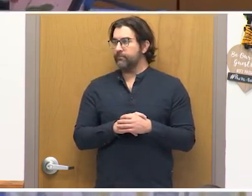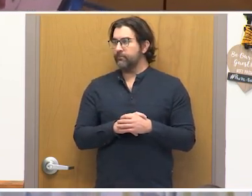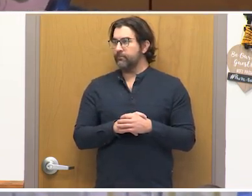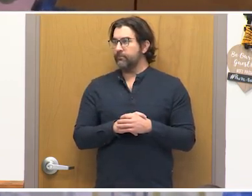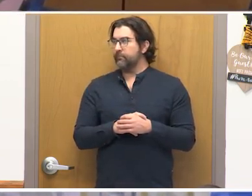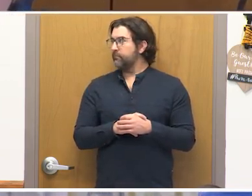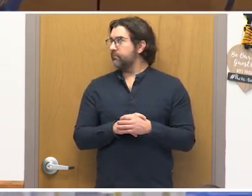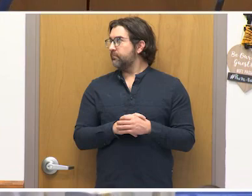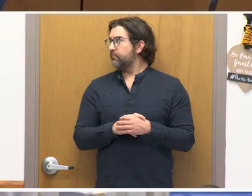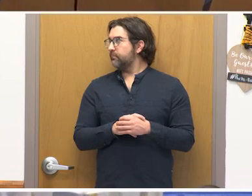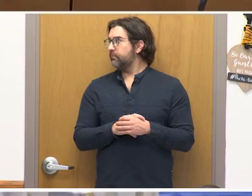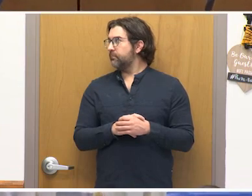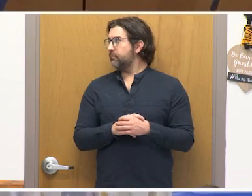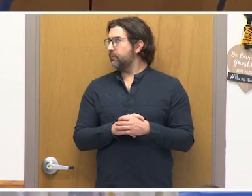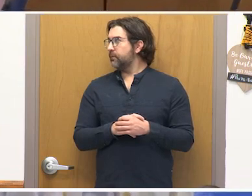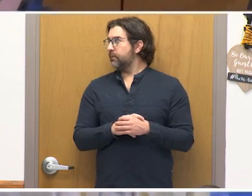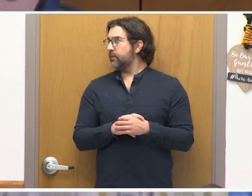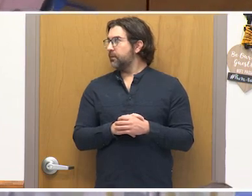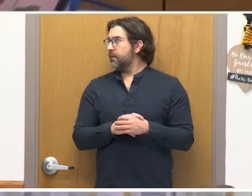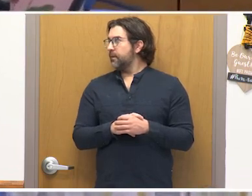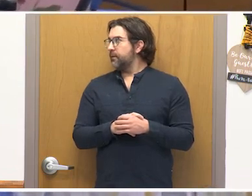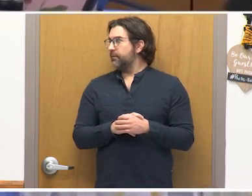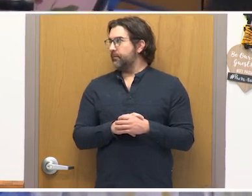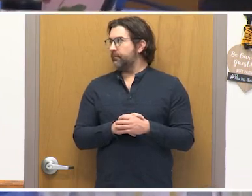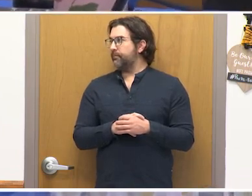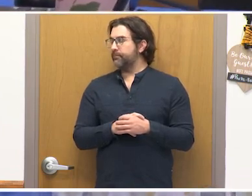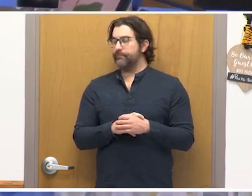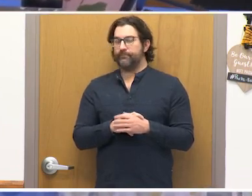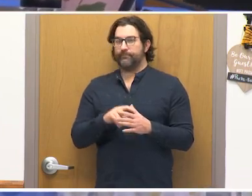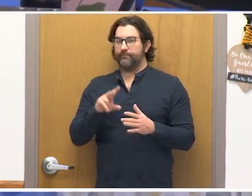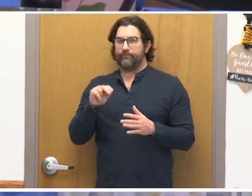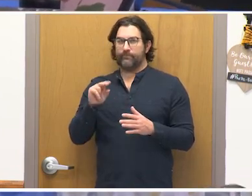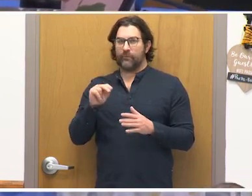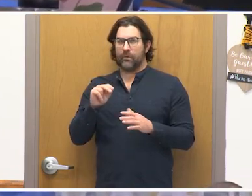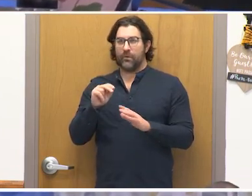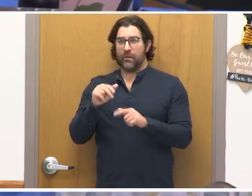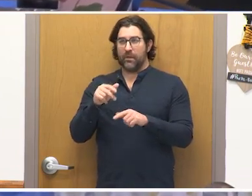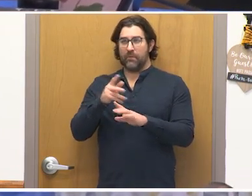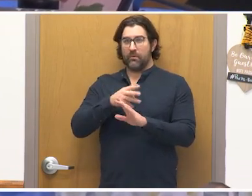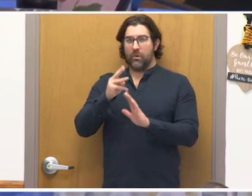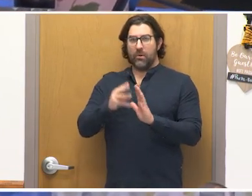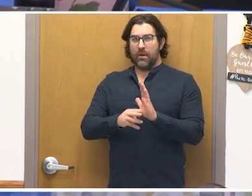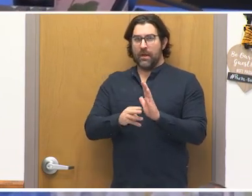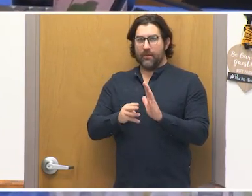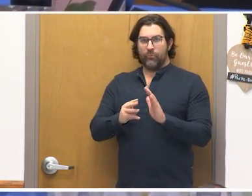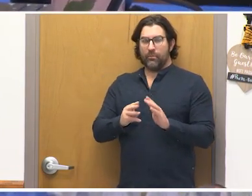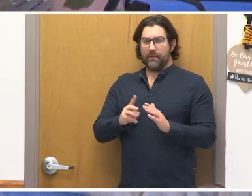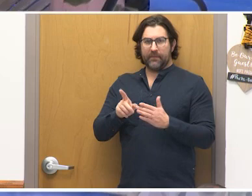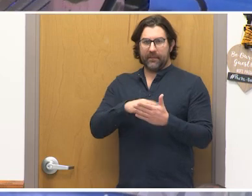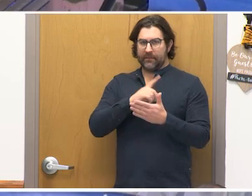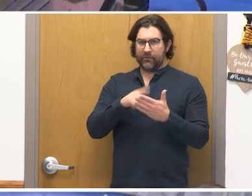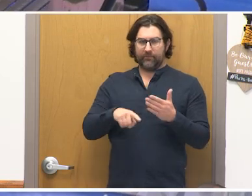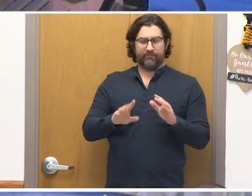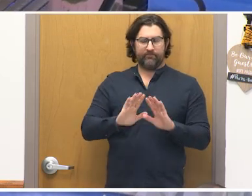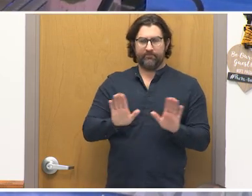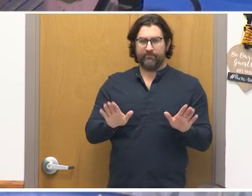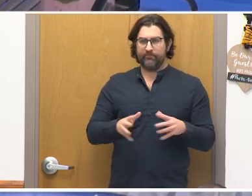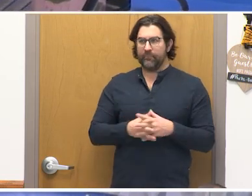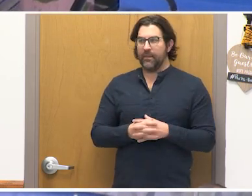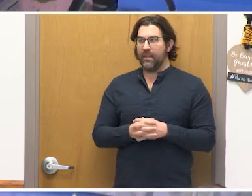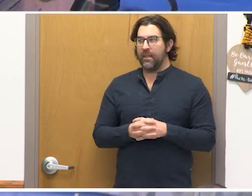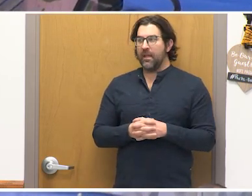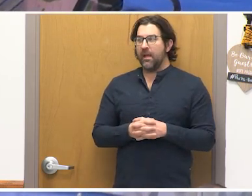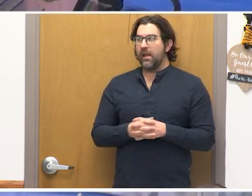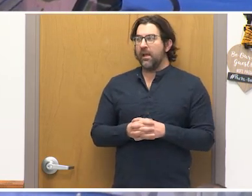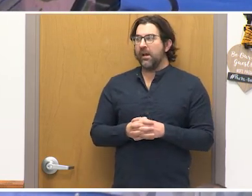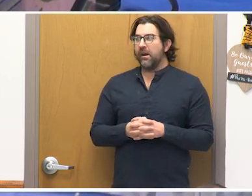I'm seeing heads shaking. No, that shouldn't be an issue. So programming at this building should not be impacted. Good news there.